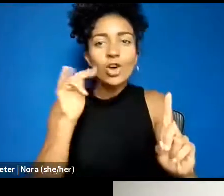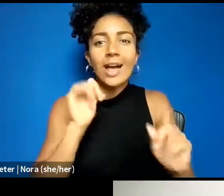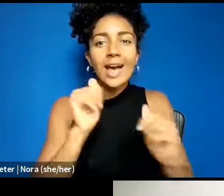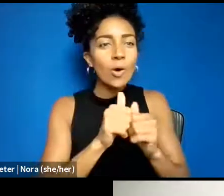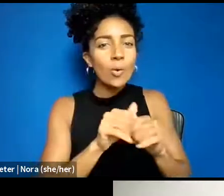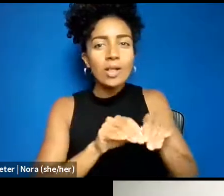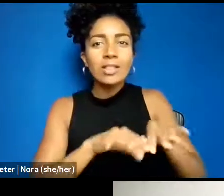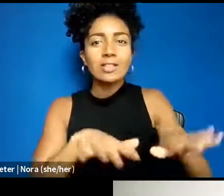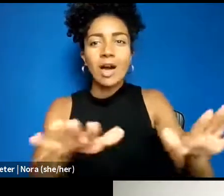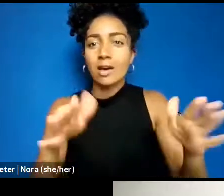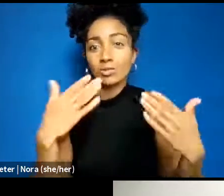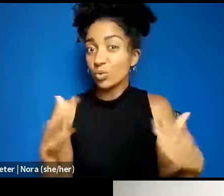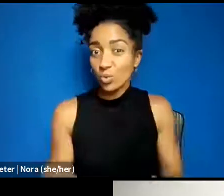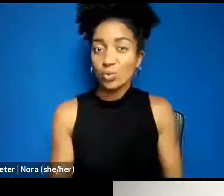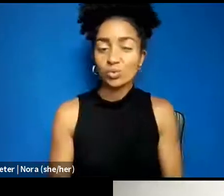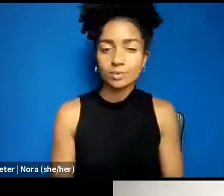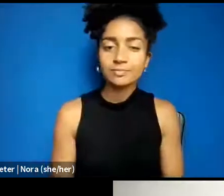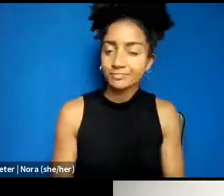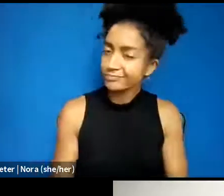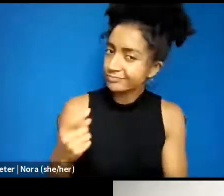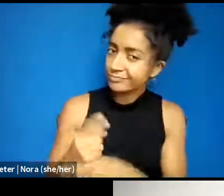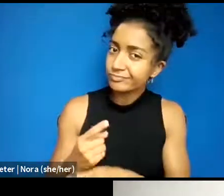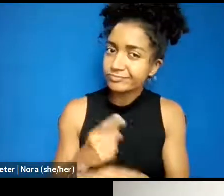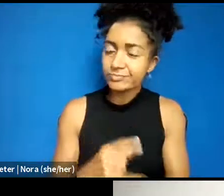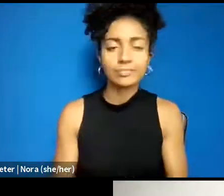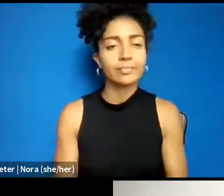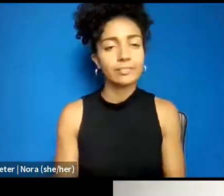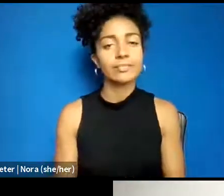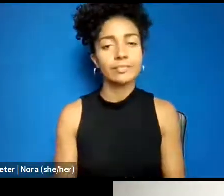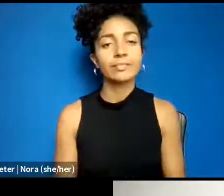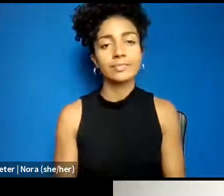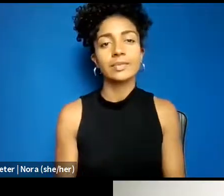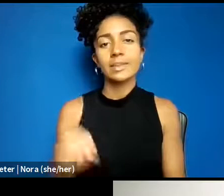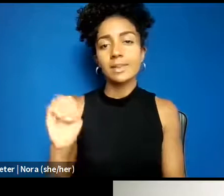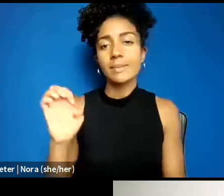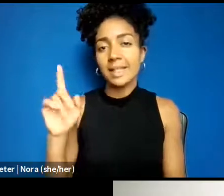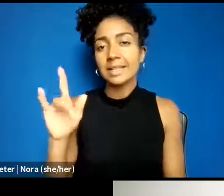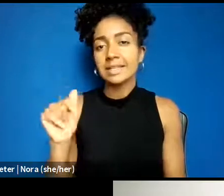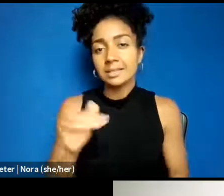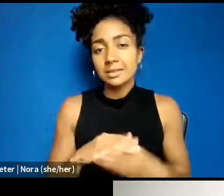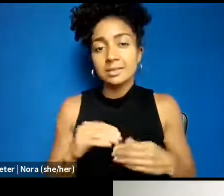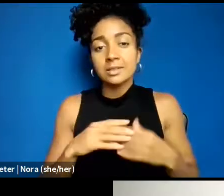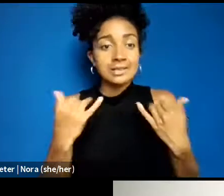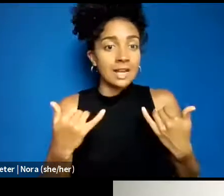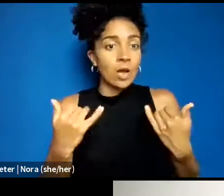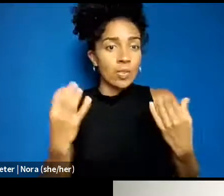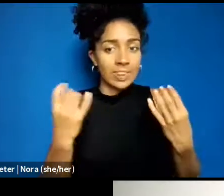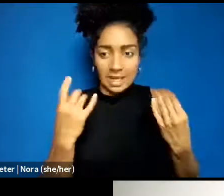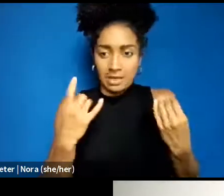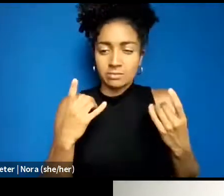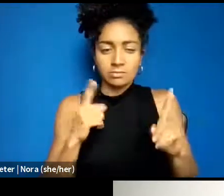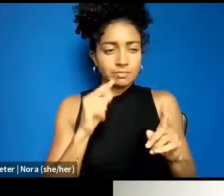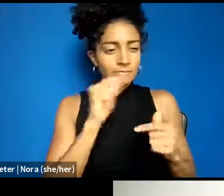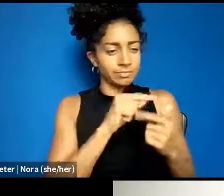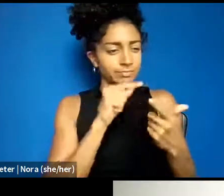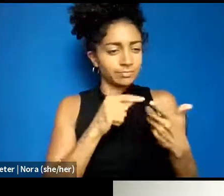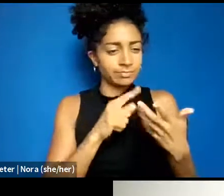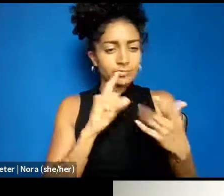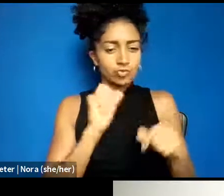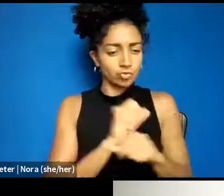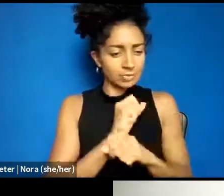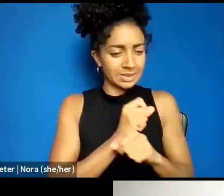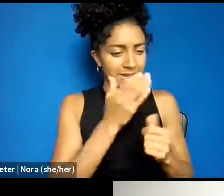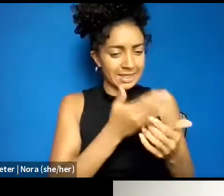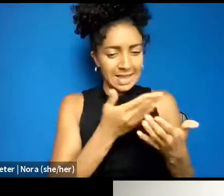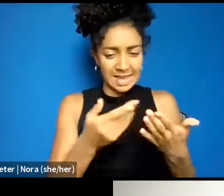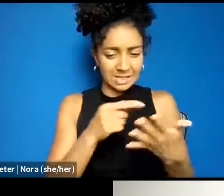So, kind of looking at the practical things to dismantle the system, so to rethink